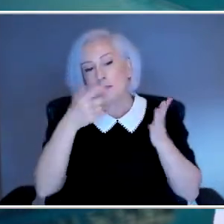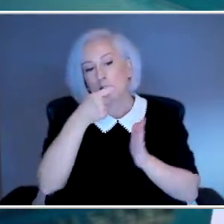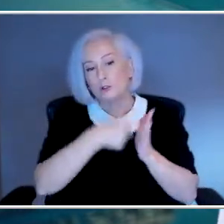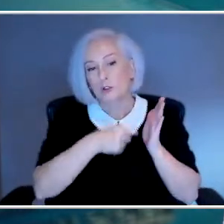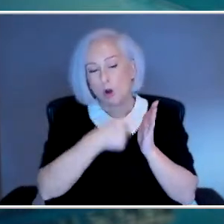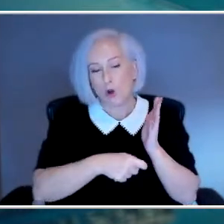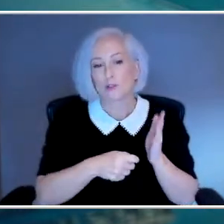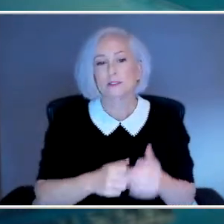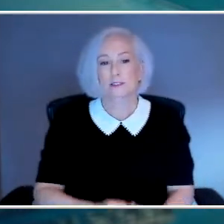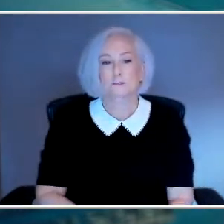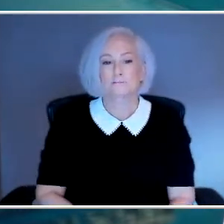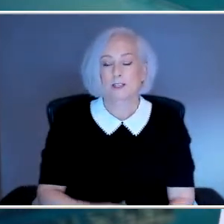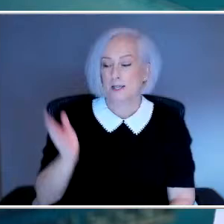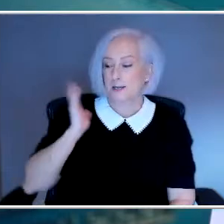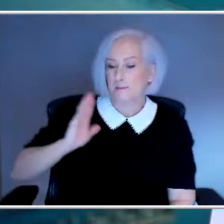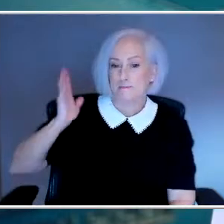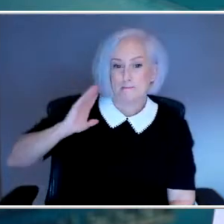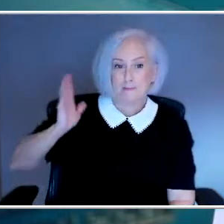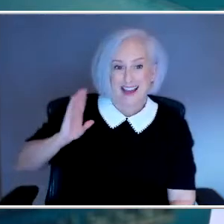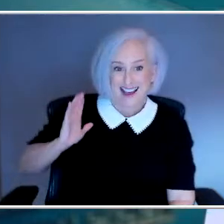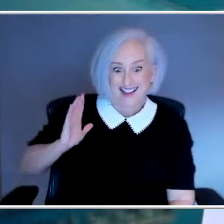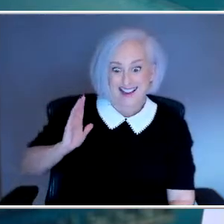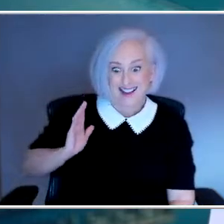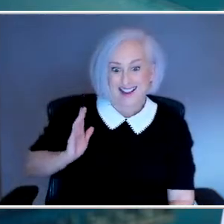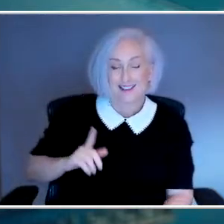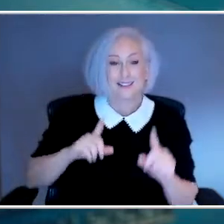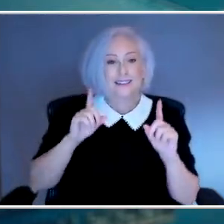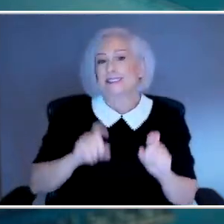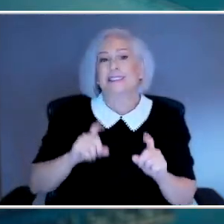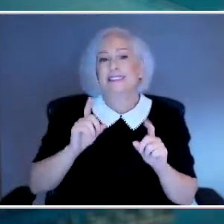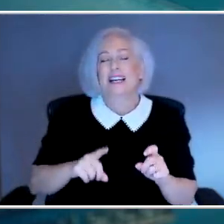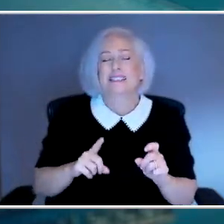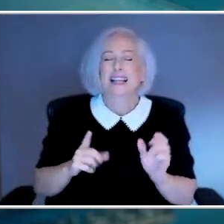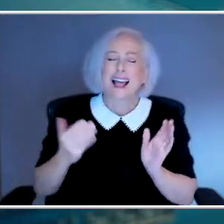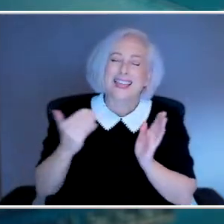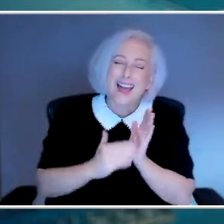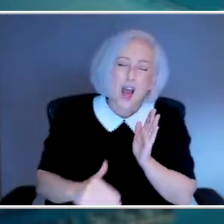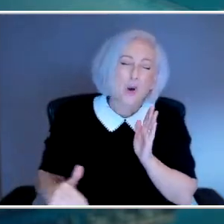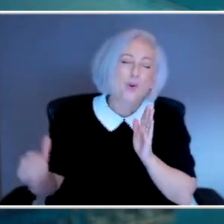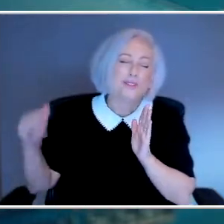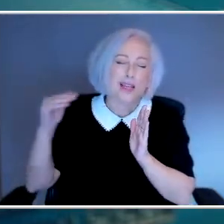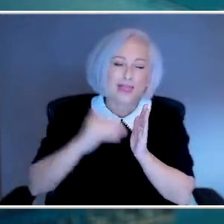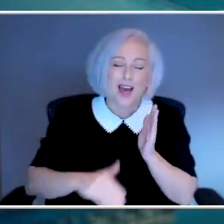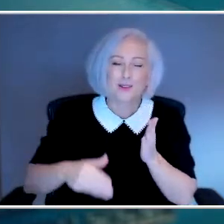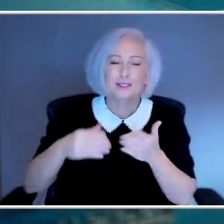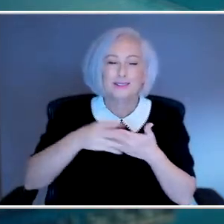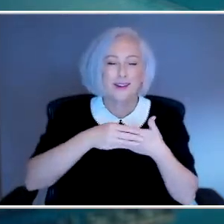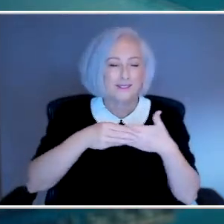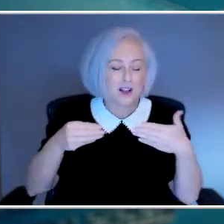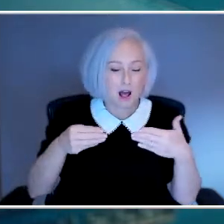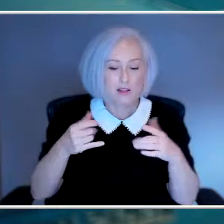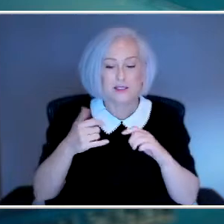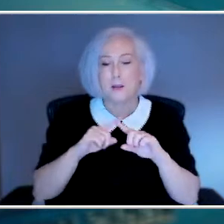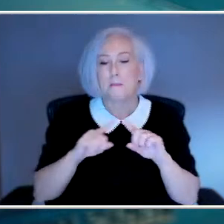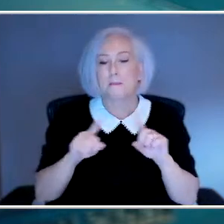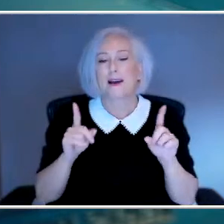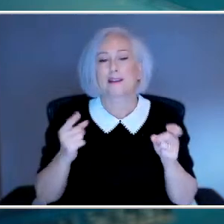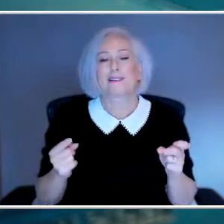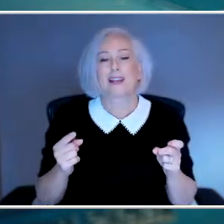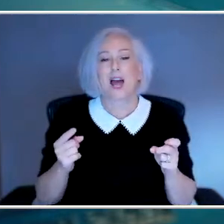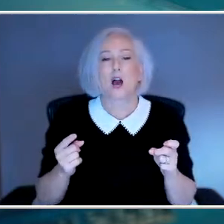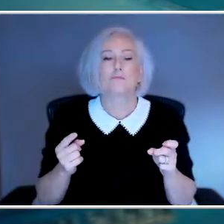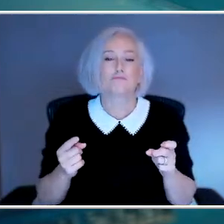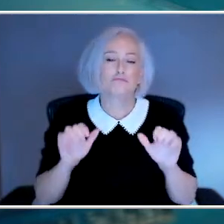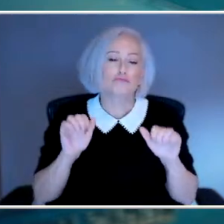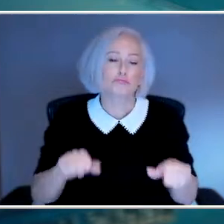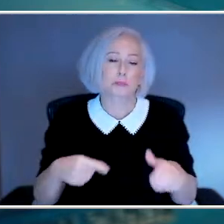olden days, the testing used to be tens of thousands of dollars. Now anymore, the testing is much more affordable. I hear recently